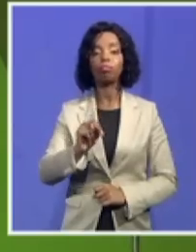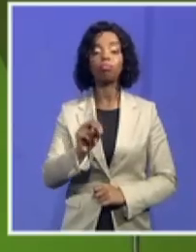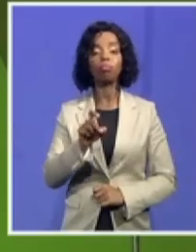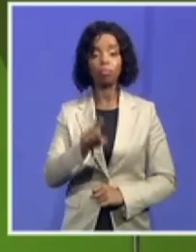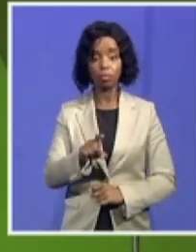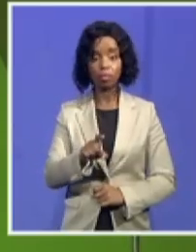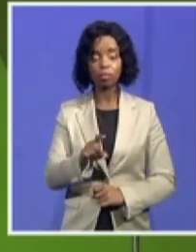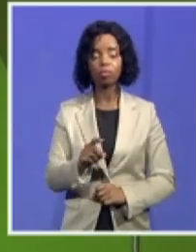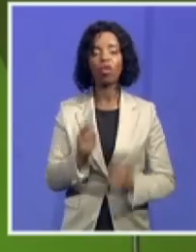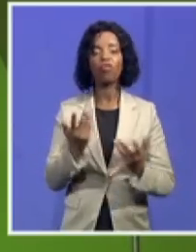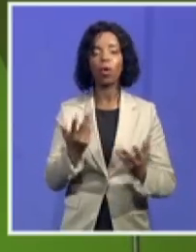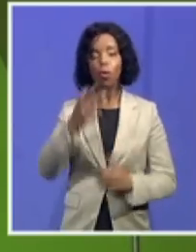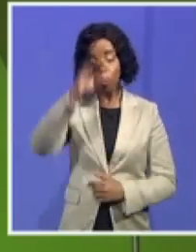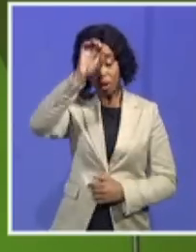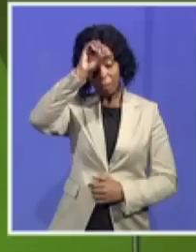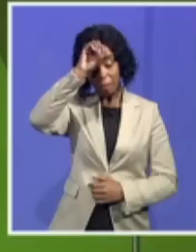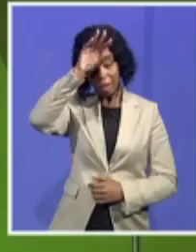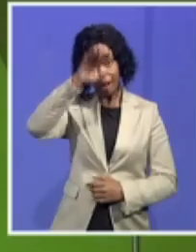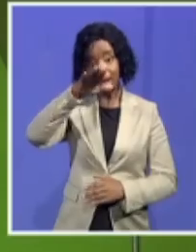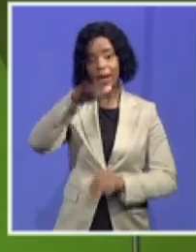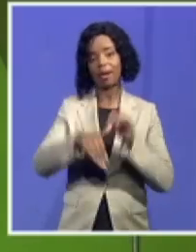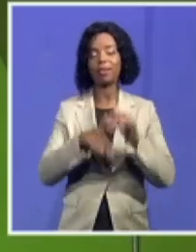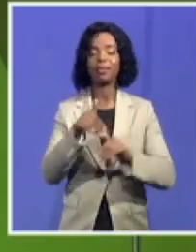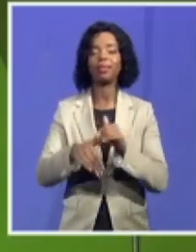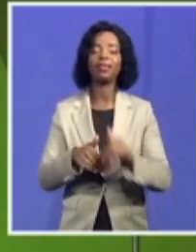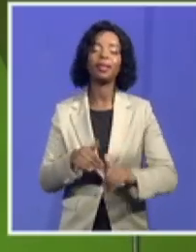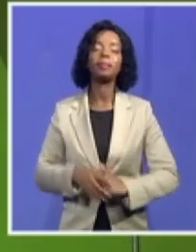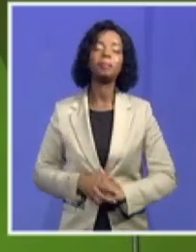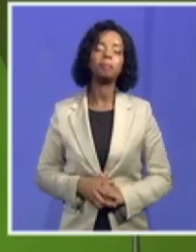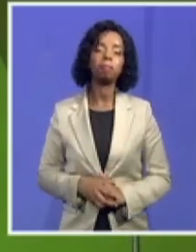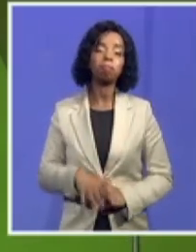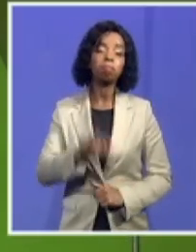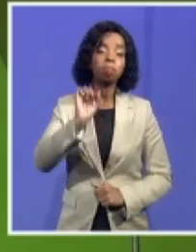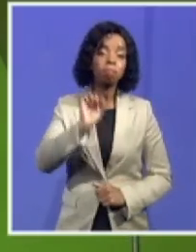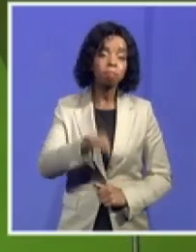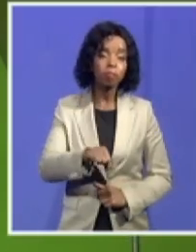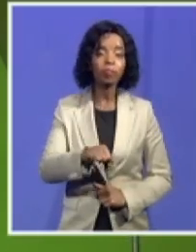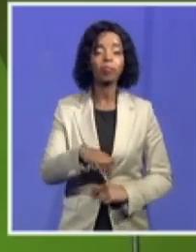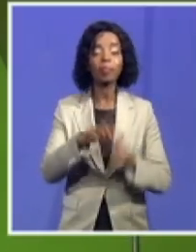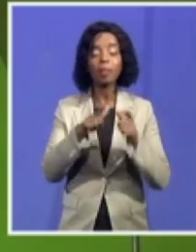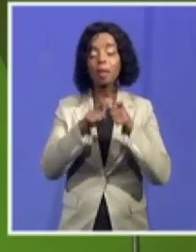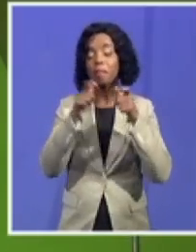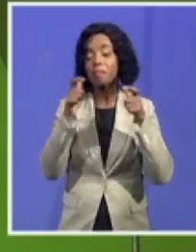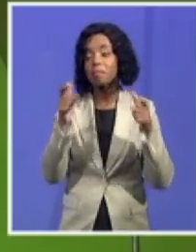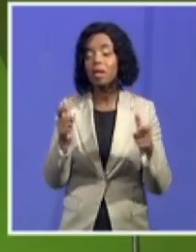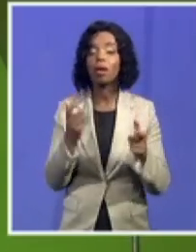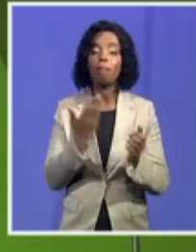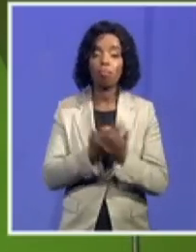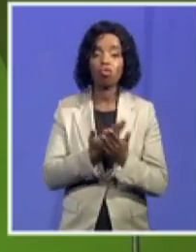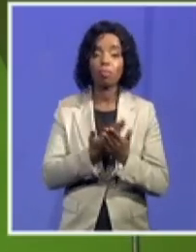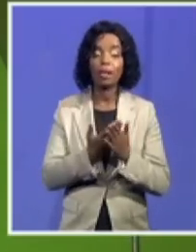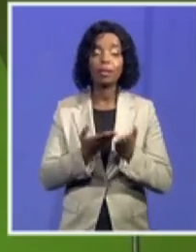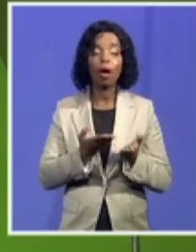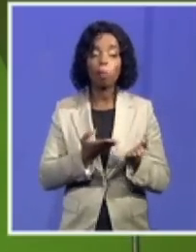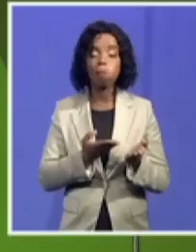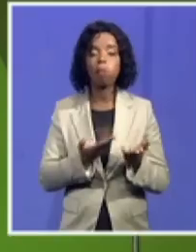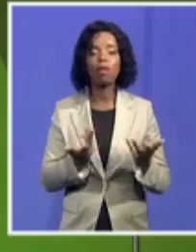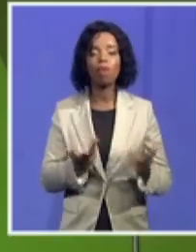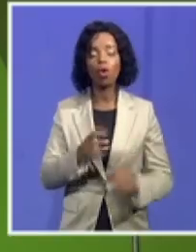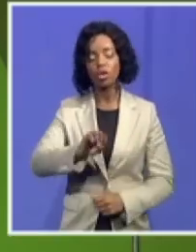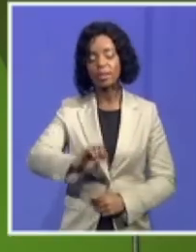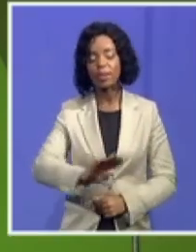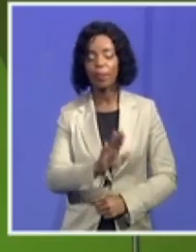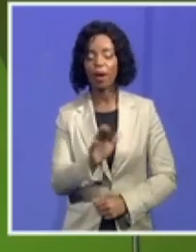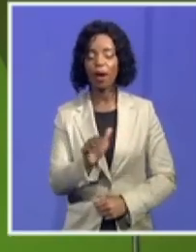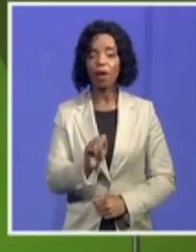beneficiation. Despite the great prospects for South African mining, we do face